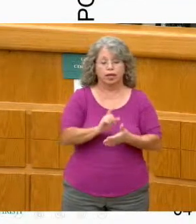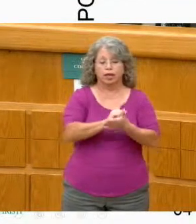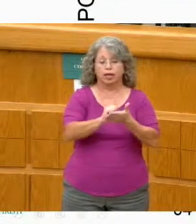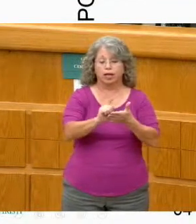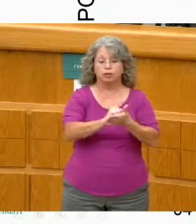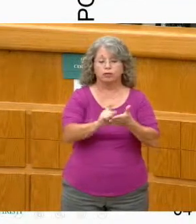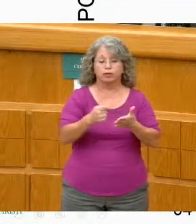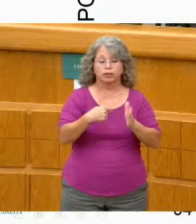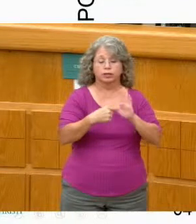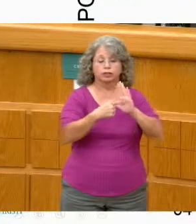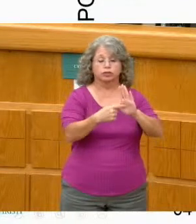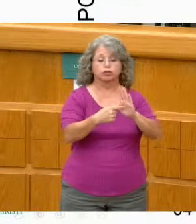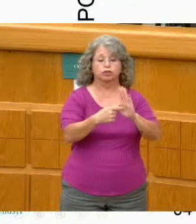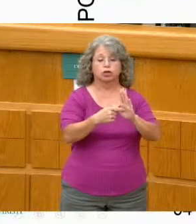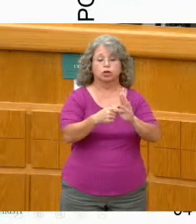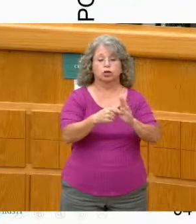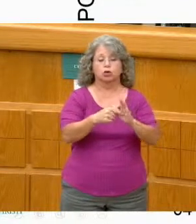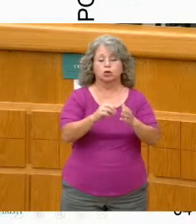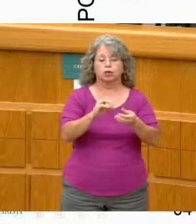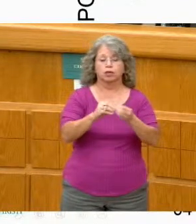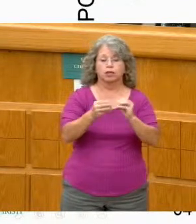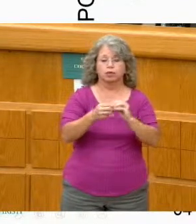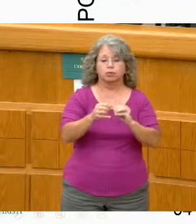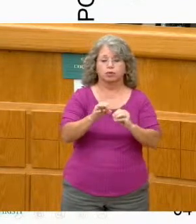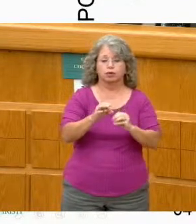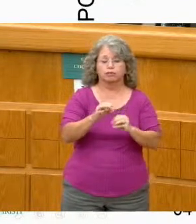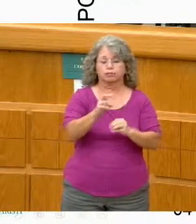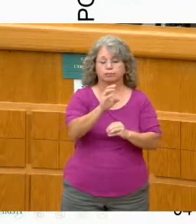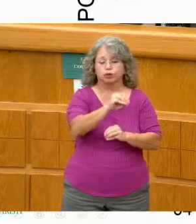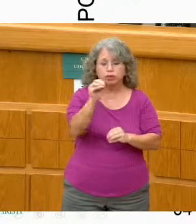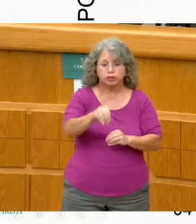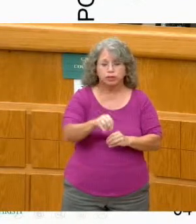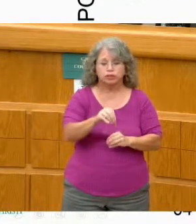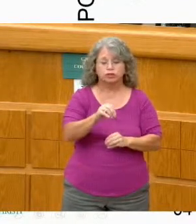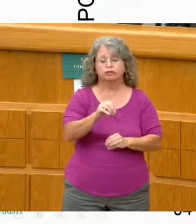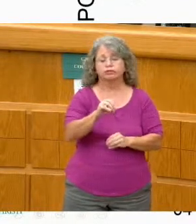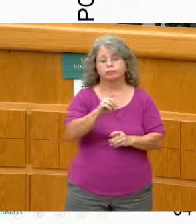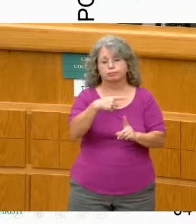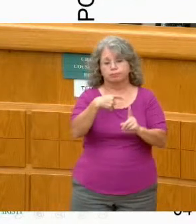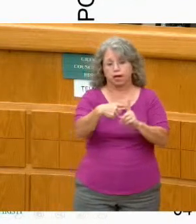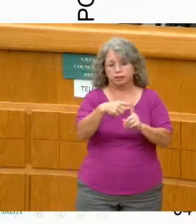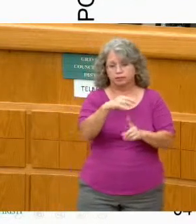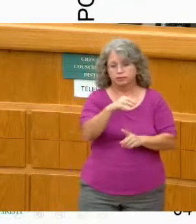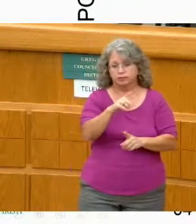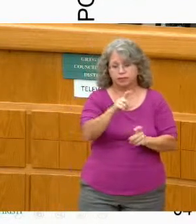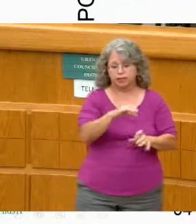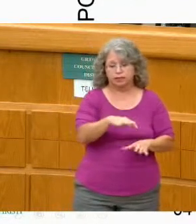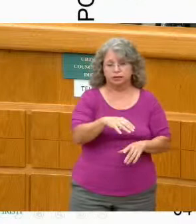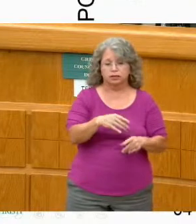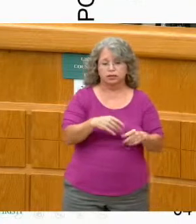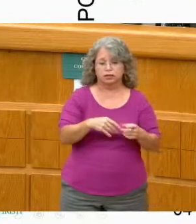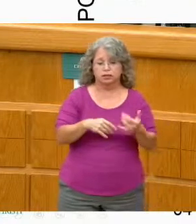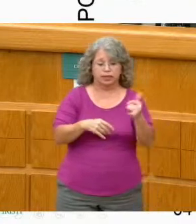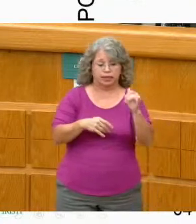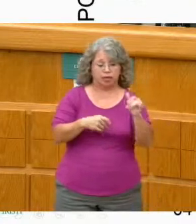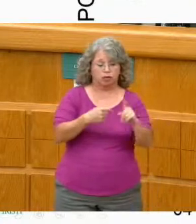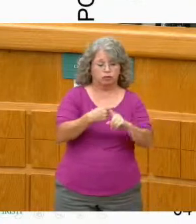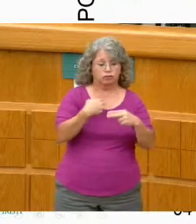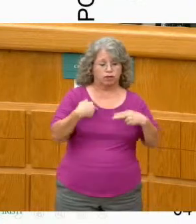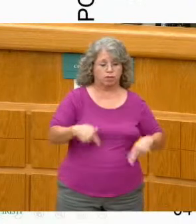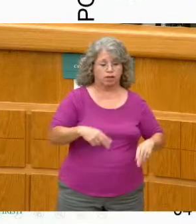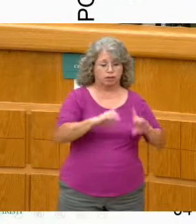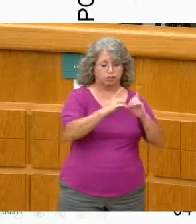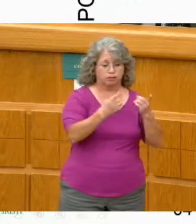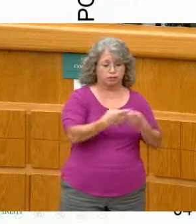Each week we show the number or the proportion of positive tests from two sources. One is from the Public Health Department in